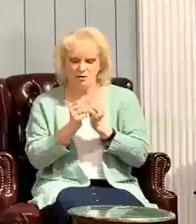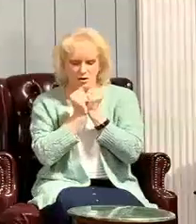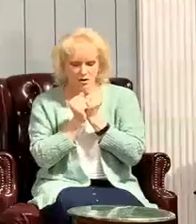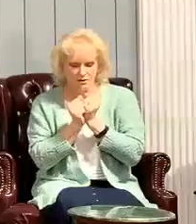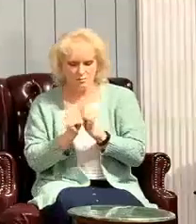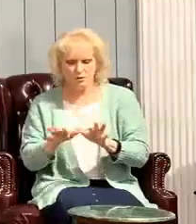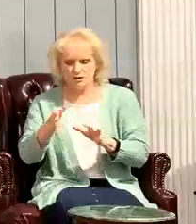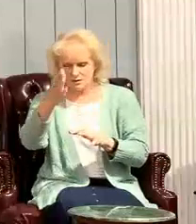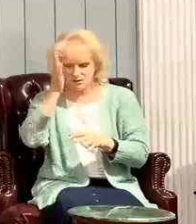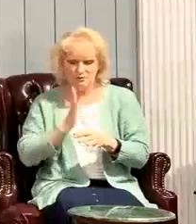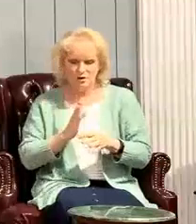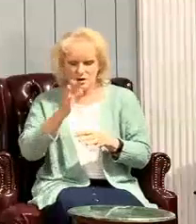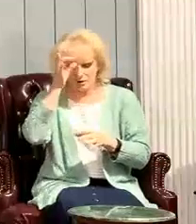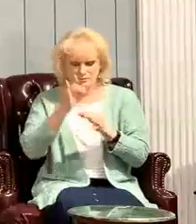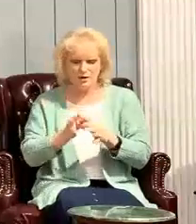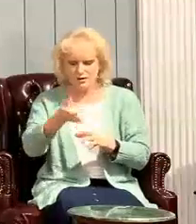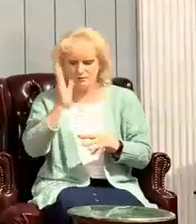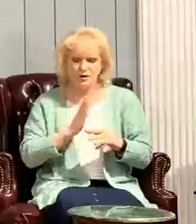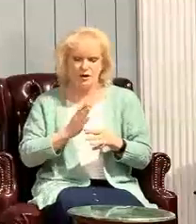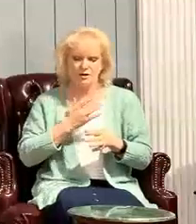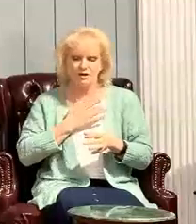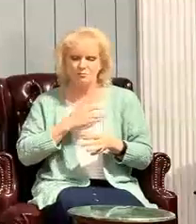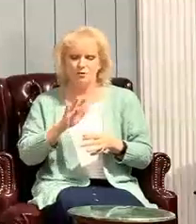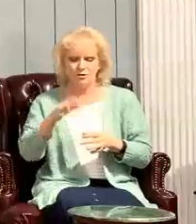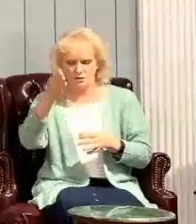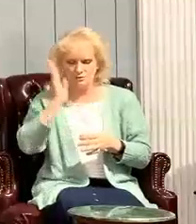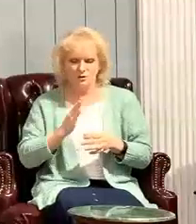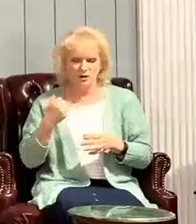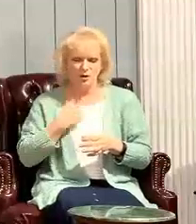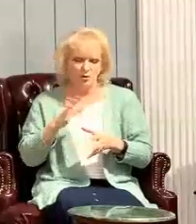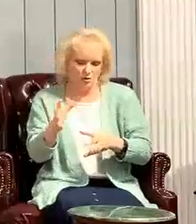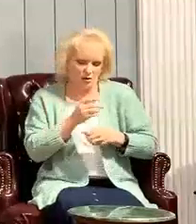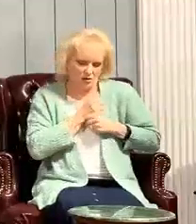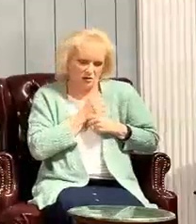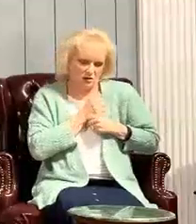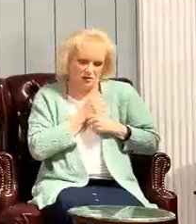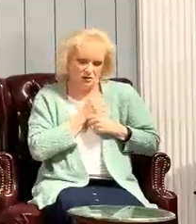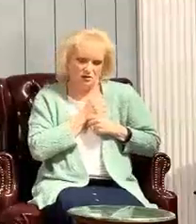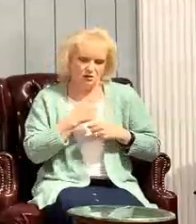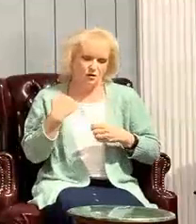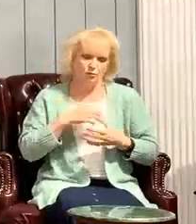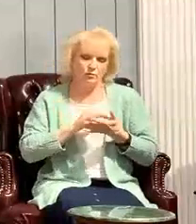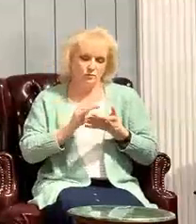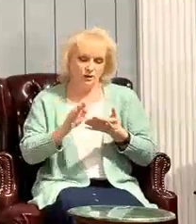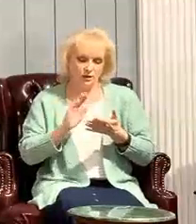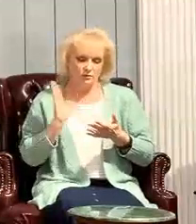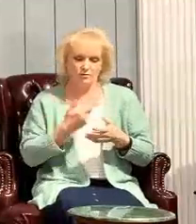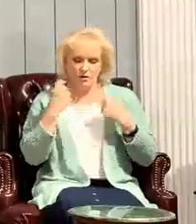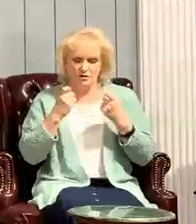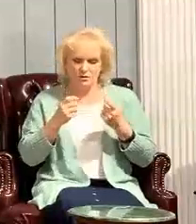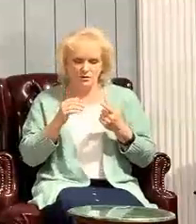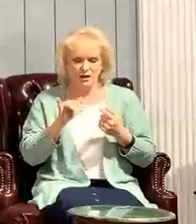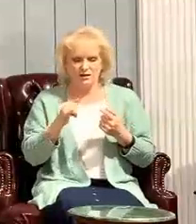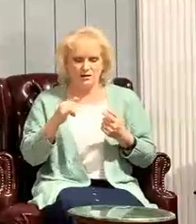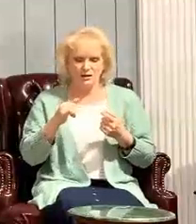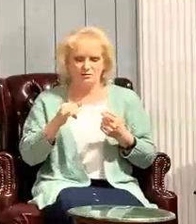or the grace of God, the mercy of God, we tend to hoard those things. Here we are, we've been forgiven of our sins, and yet there's someone we